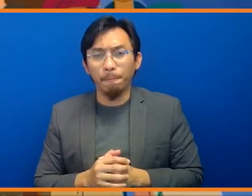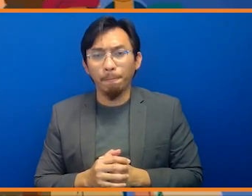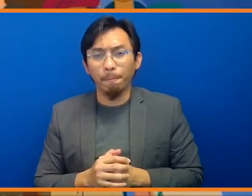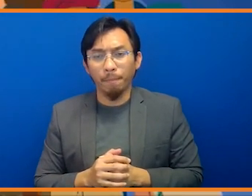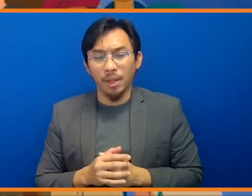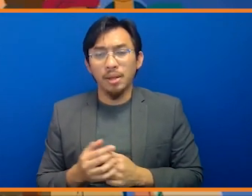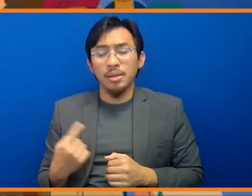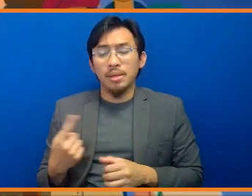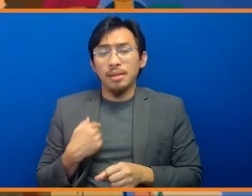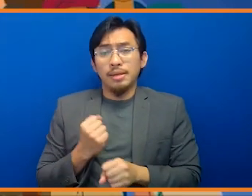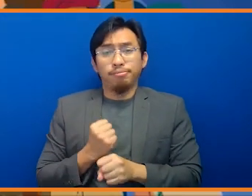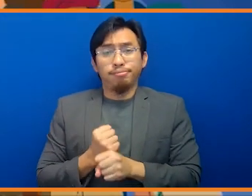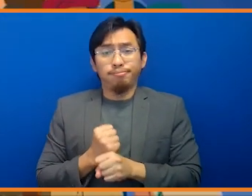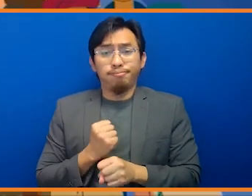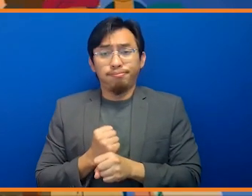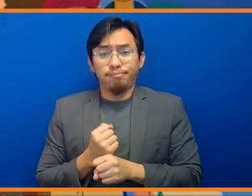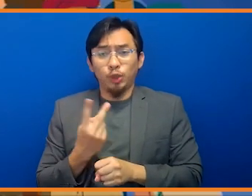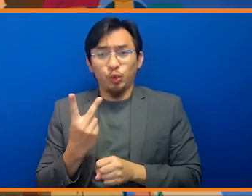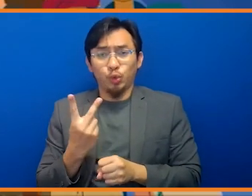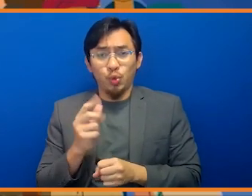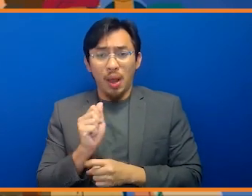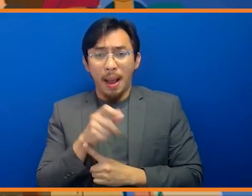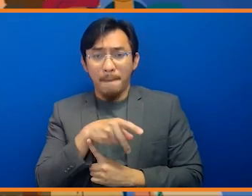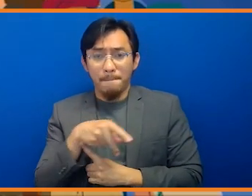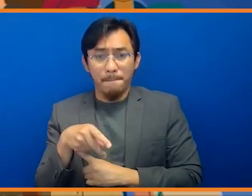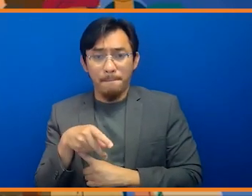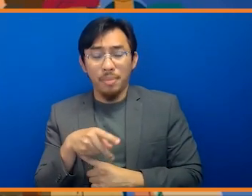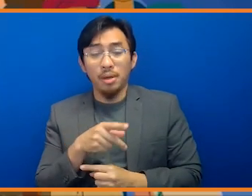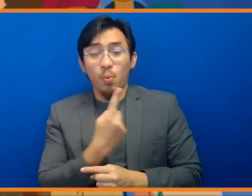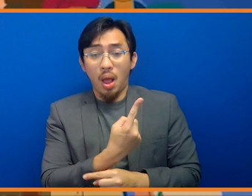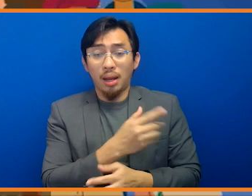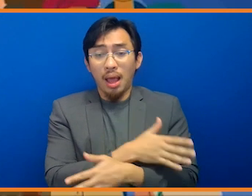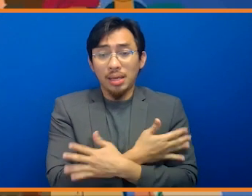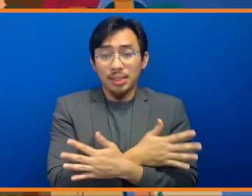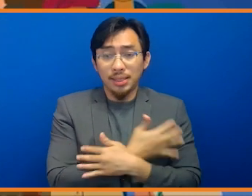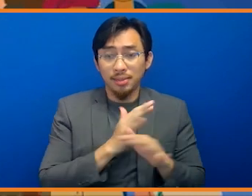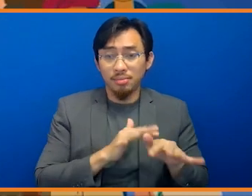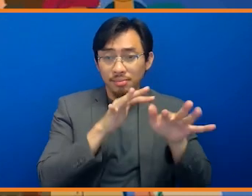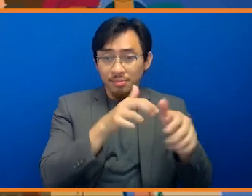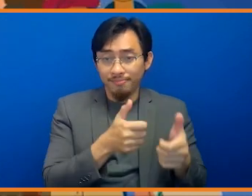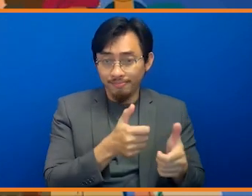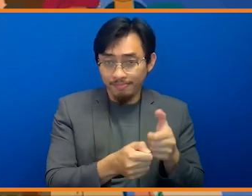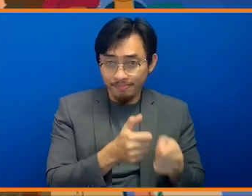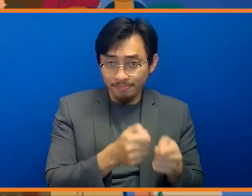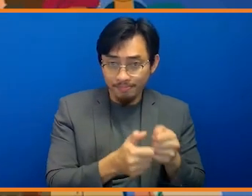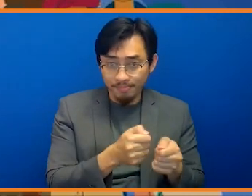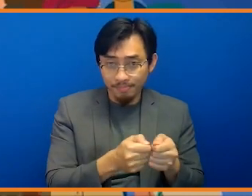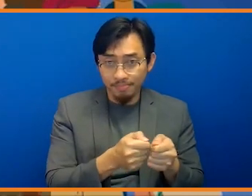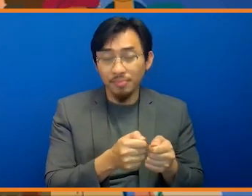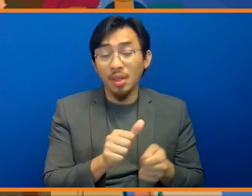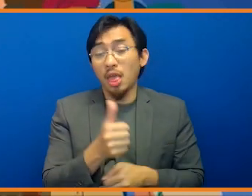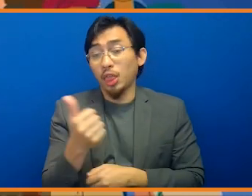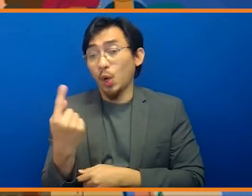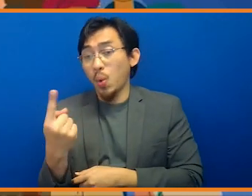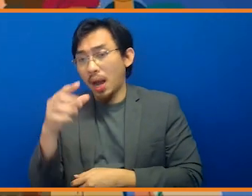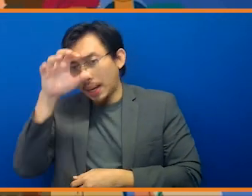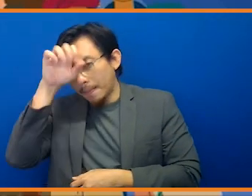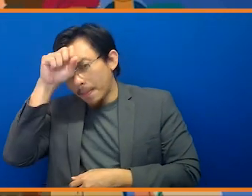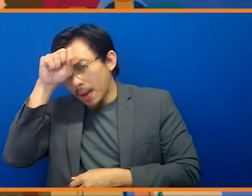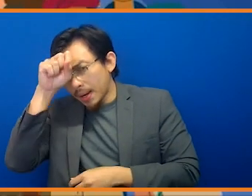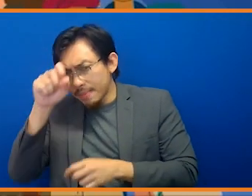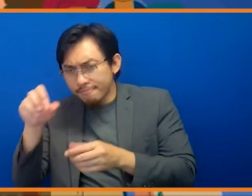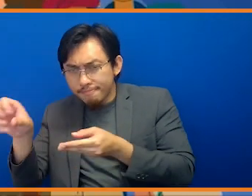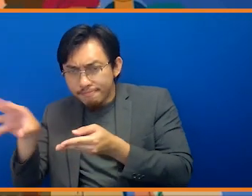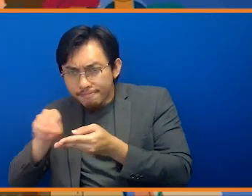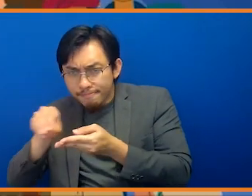We have developed two applications. One is Aceh Tsunami Mobile Museum, and the other one is Memory Hand. I explained